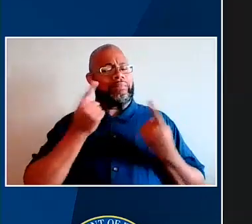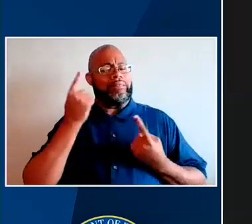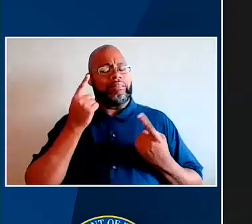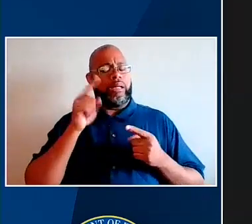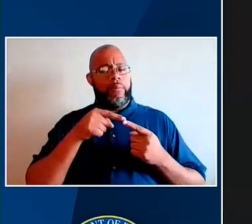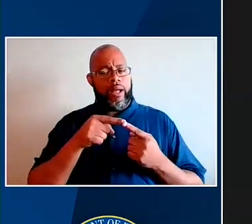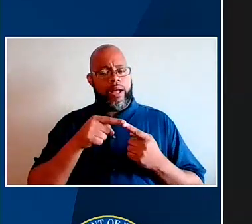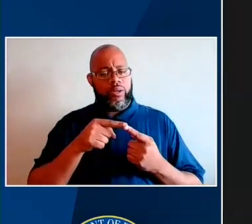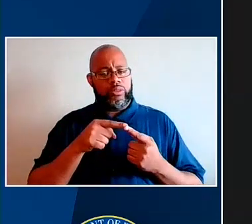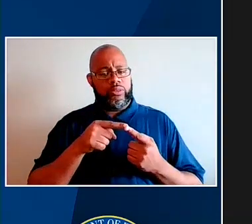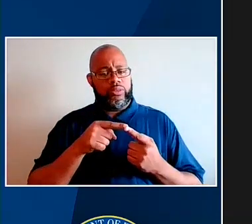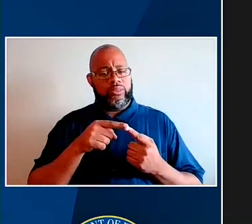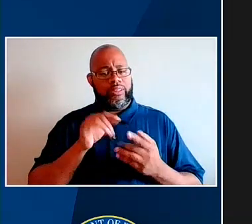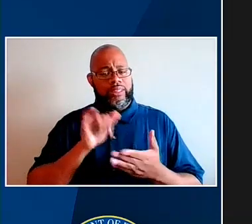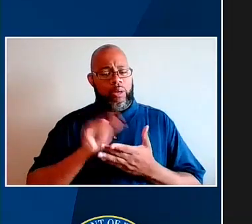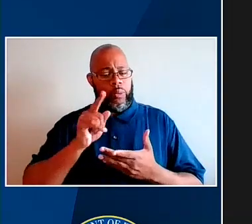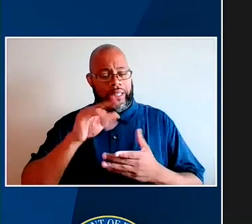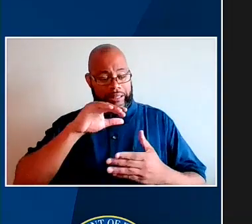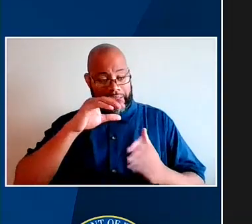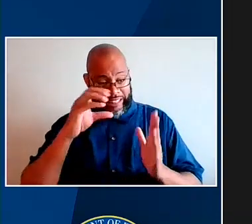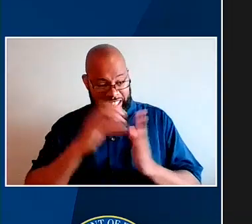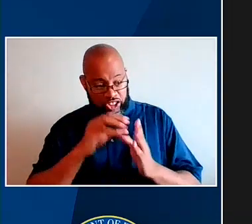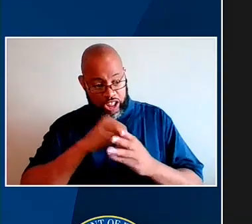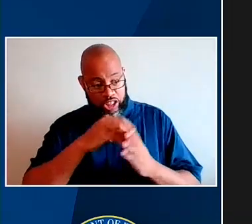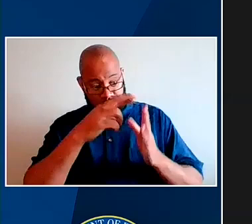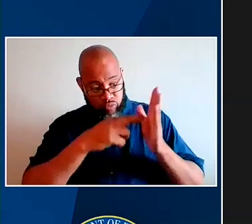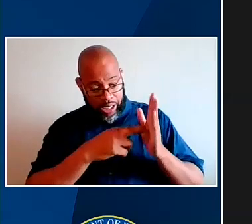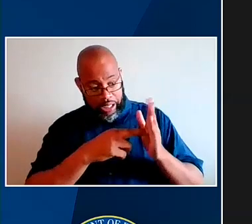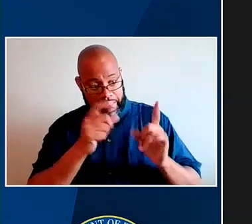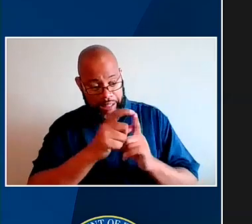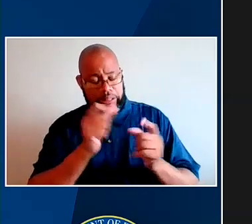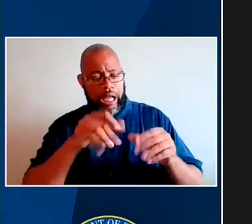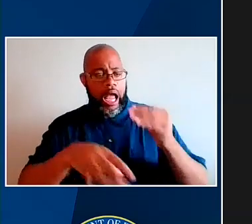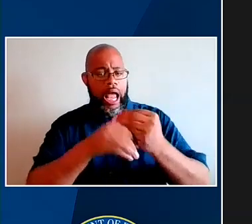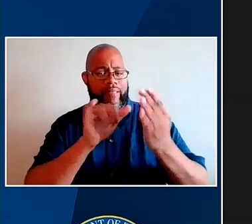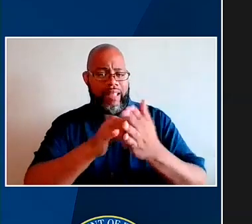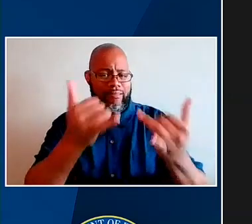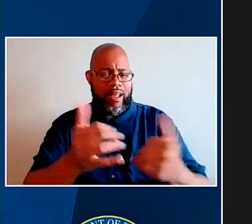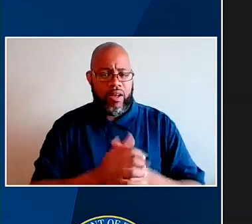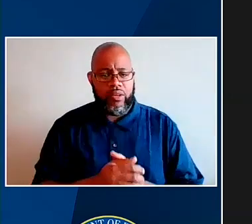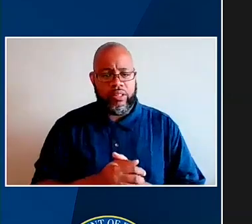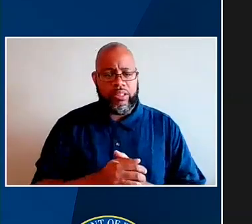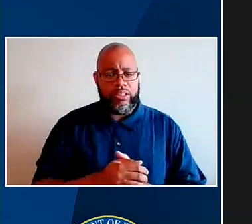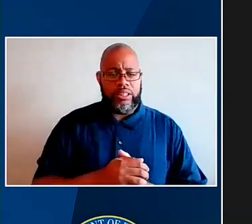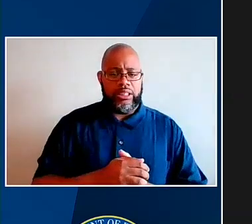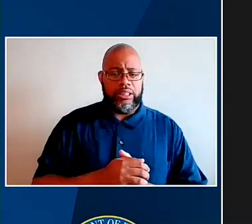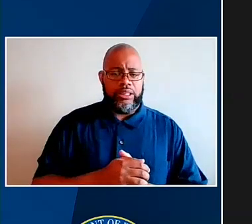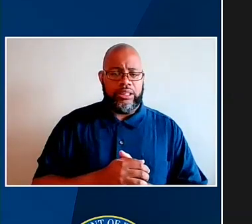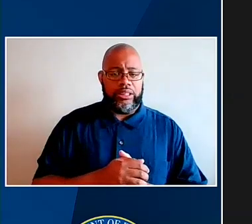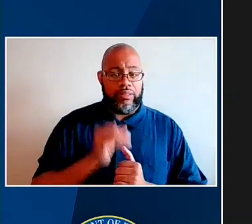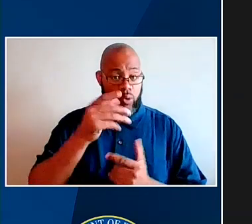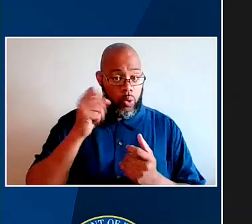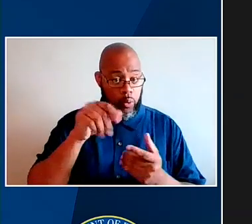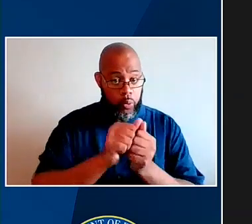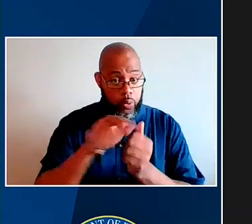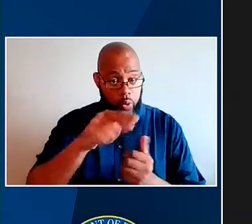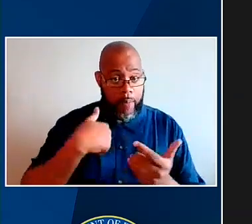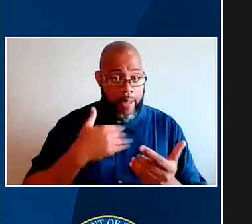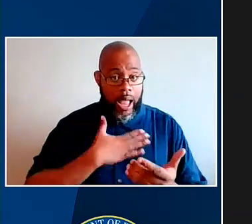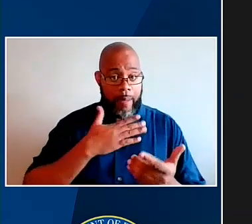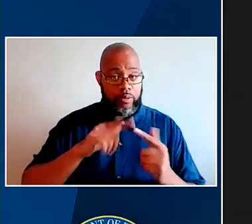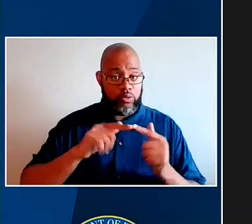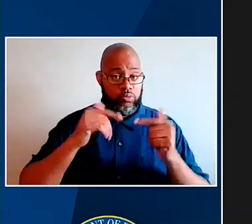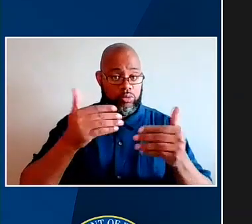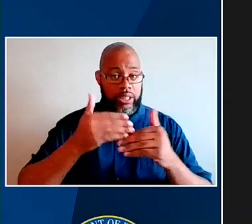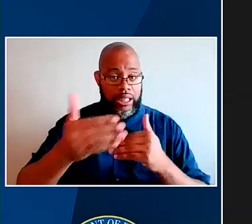again, where this section lies in the reg text, feel free to add those right now. Otherwise, Greg, if it's okay with you and your team, I'm happy to move to the